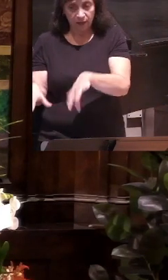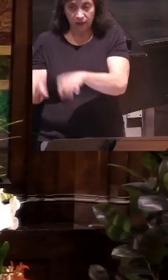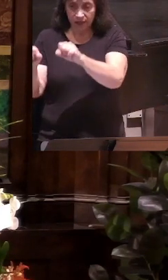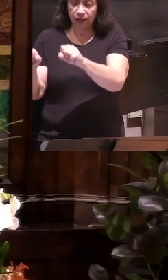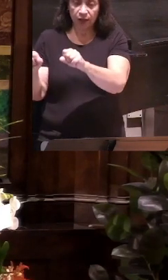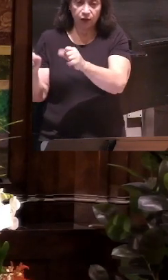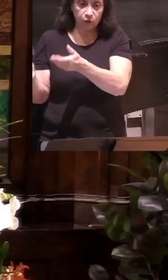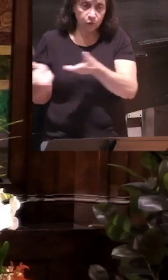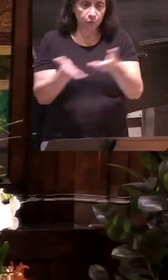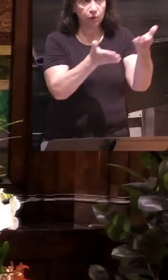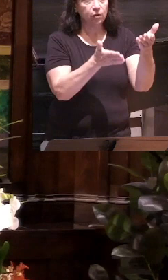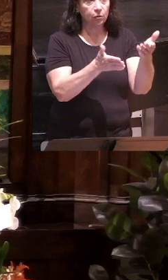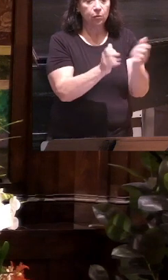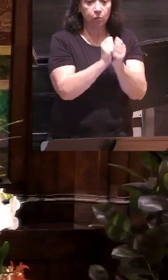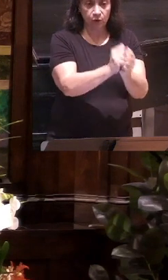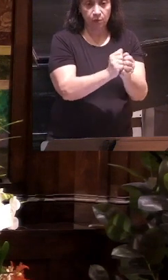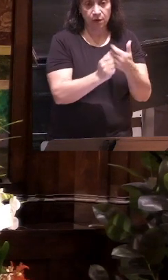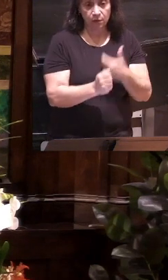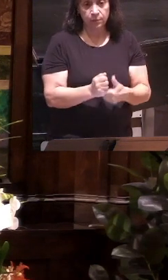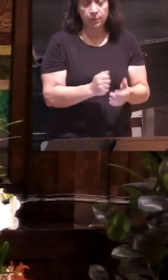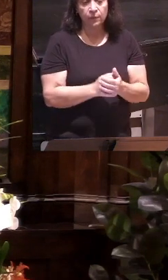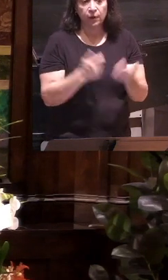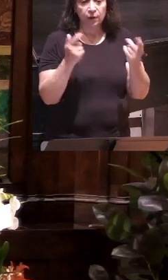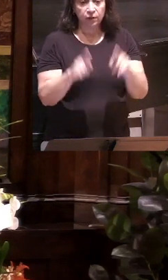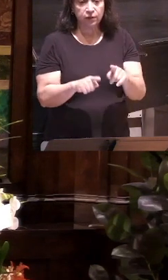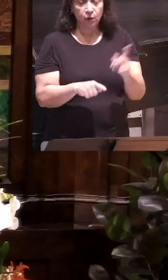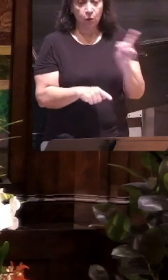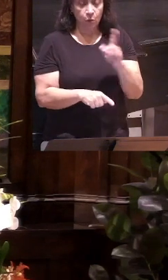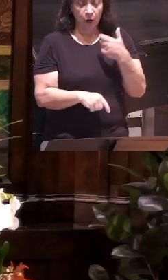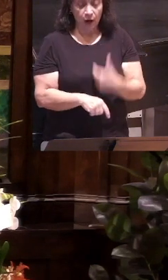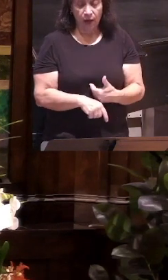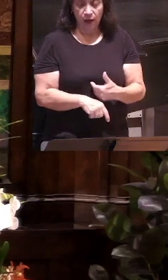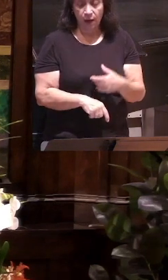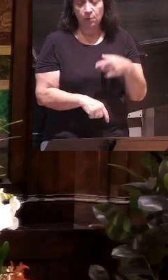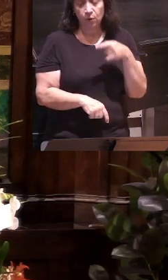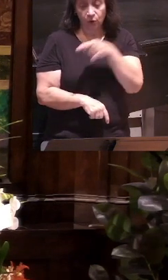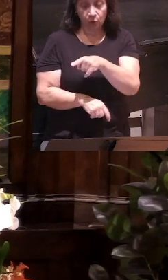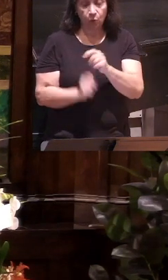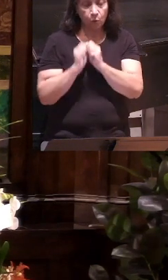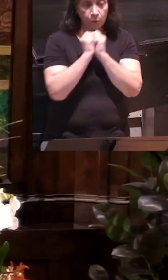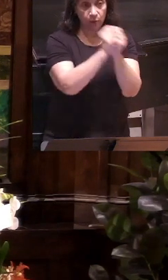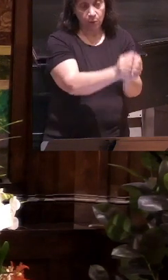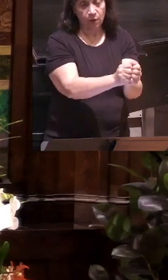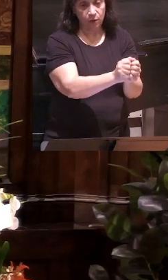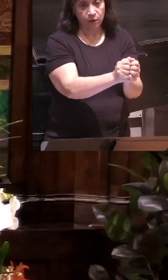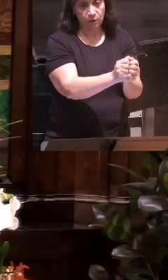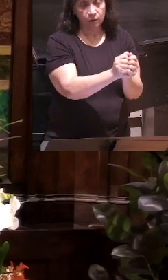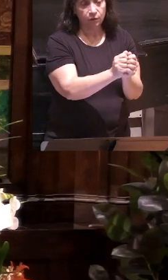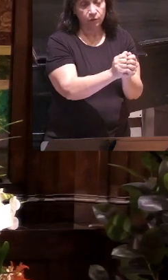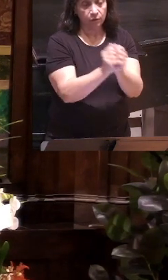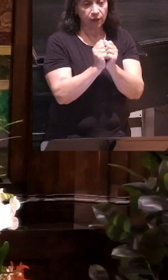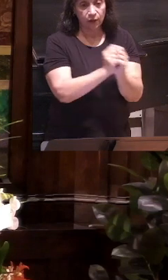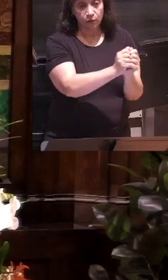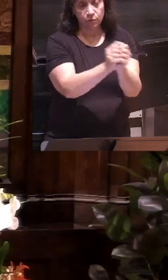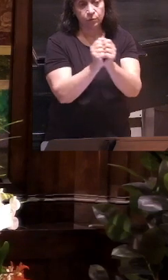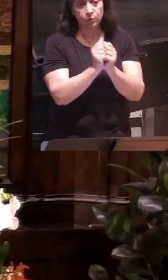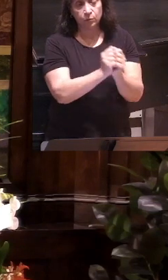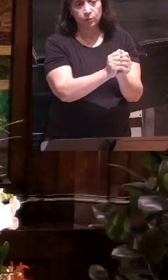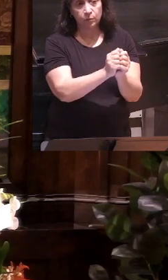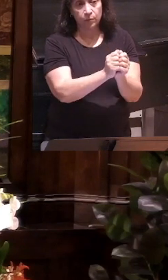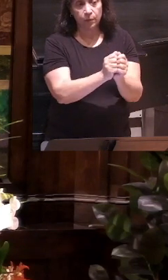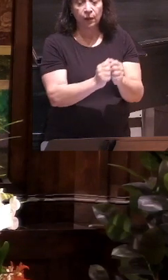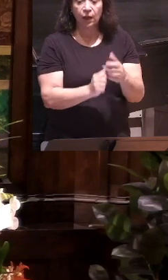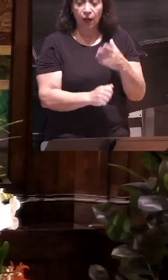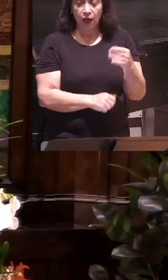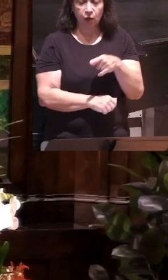you to myself, so that where I am, there you may also be.